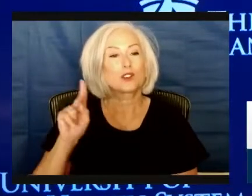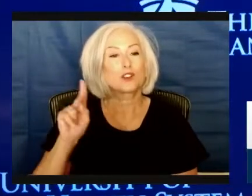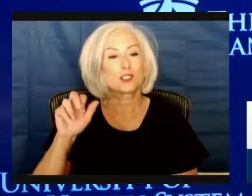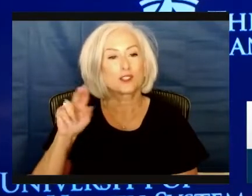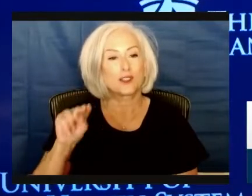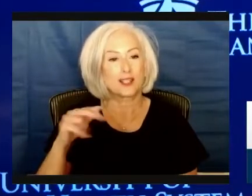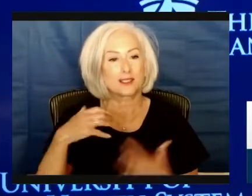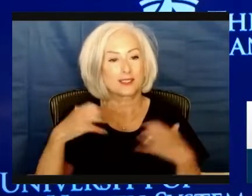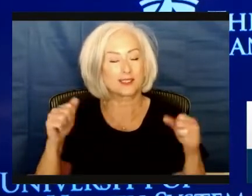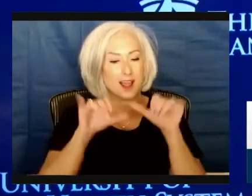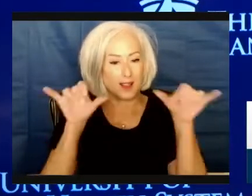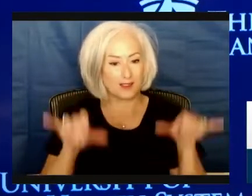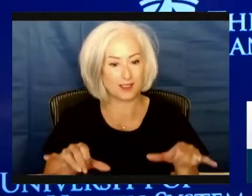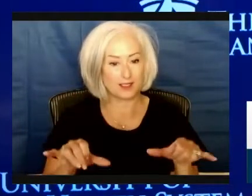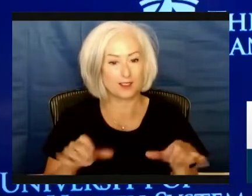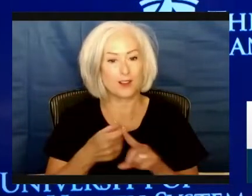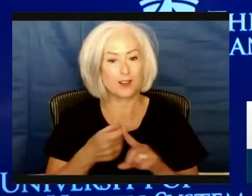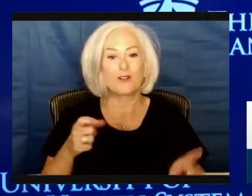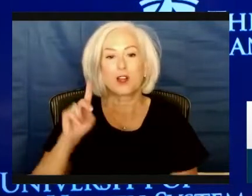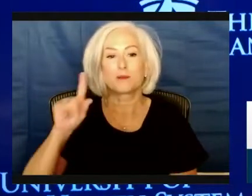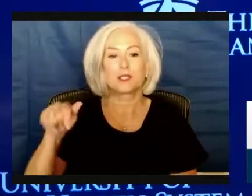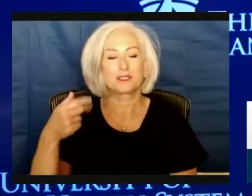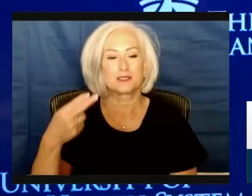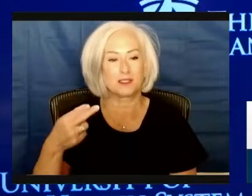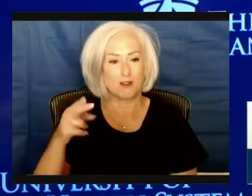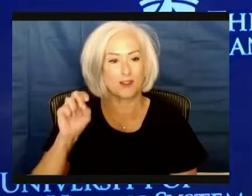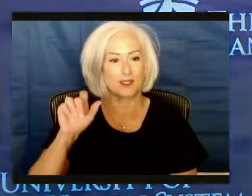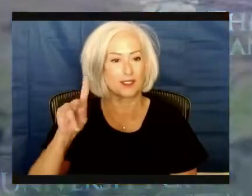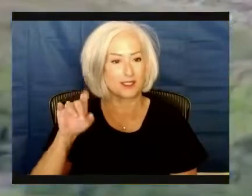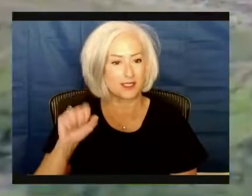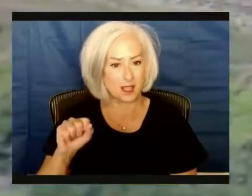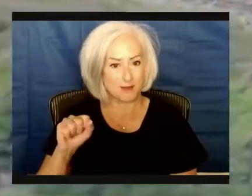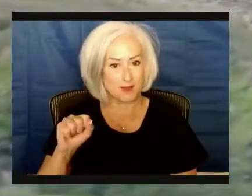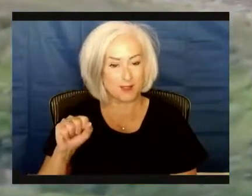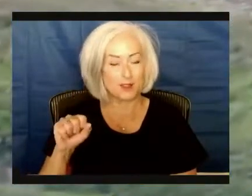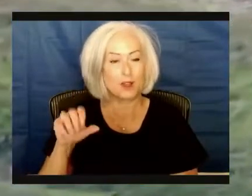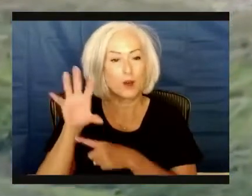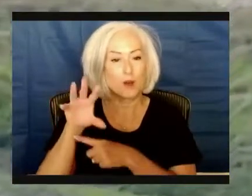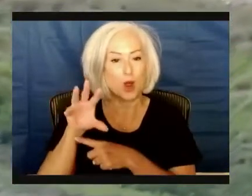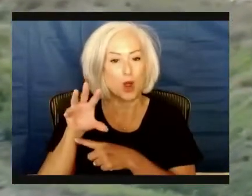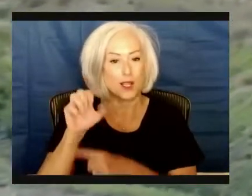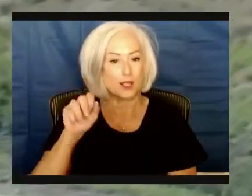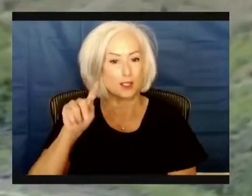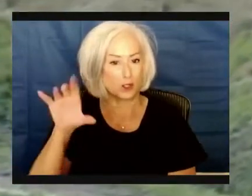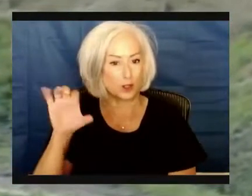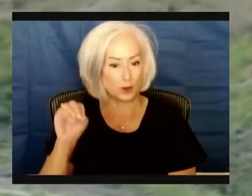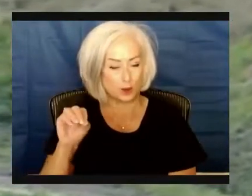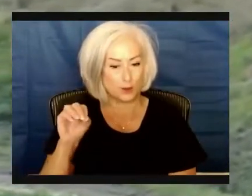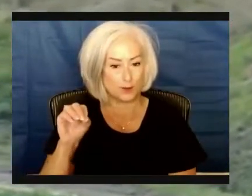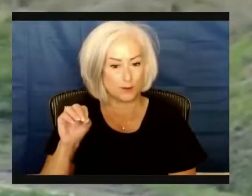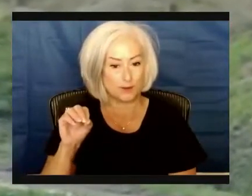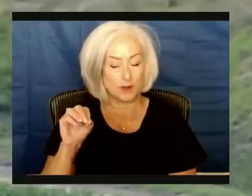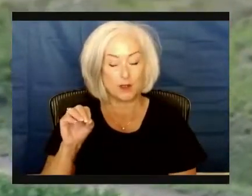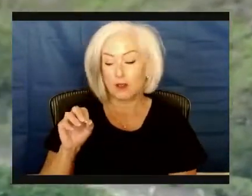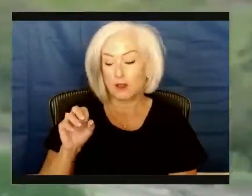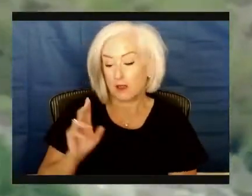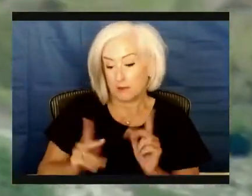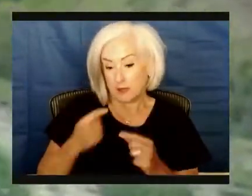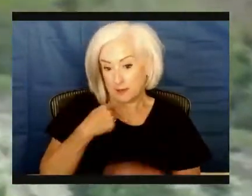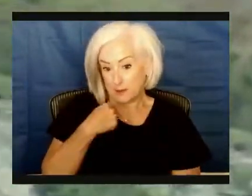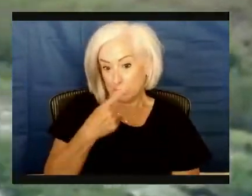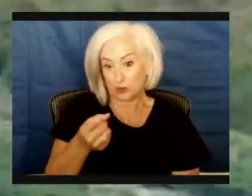Dolph Simons Jr. Broadcast Studio. Passengers told the Sun newspaper they saw several of their